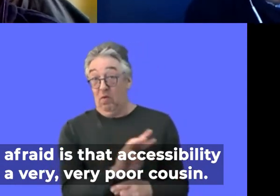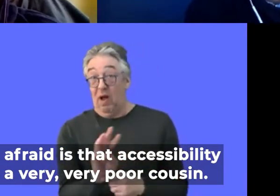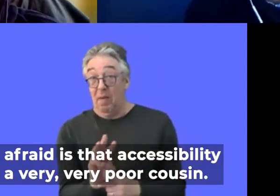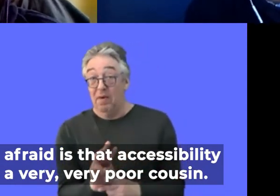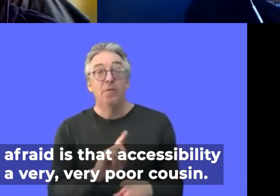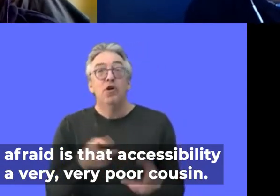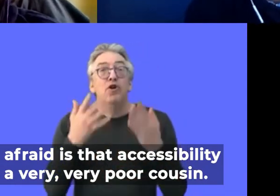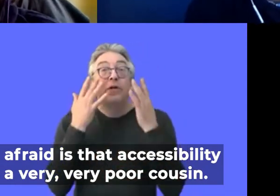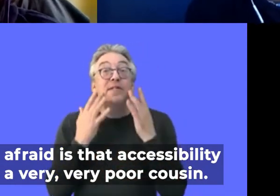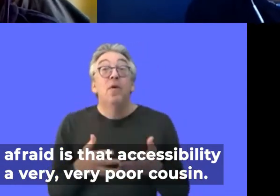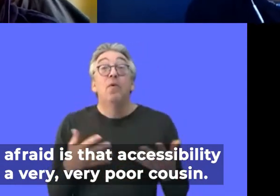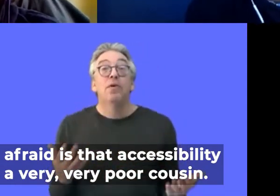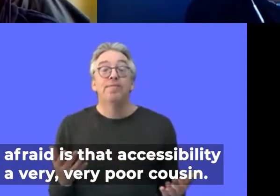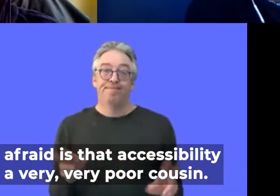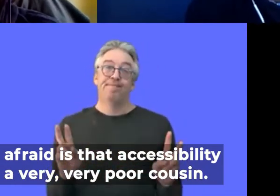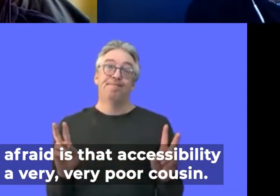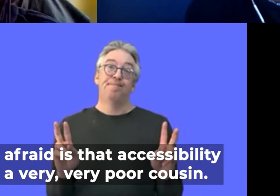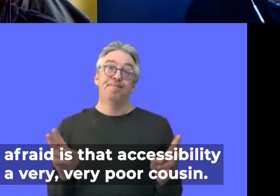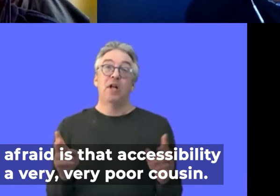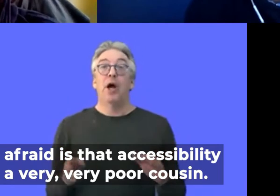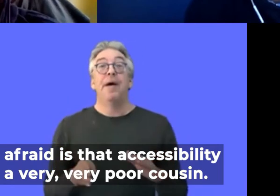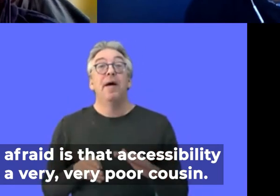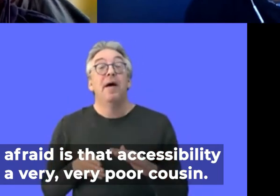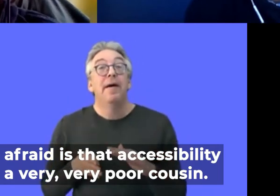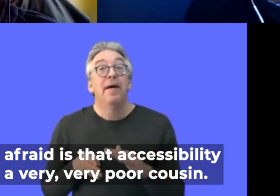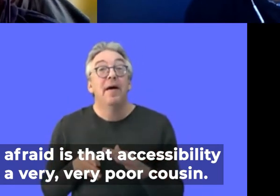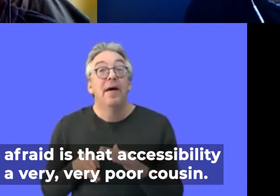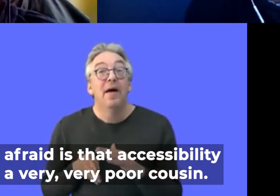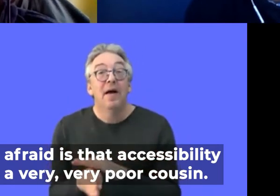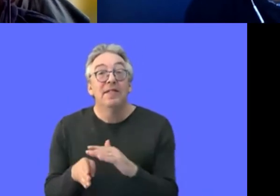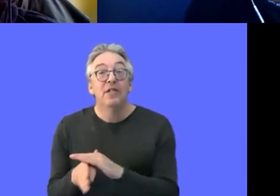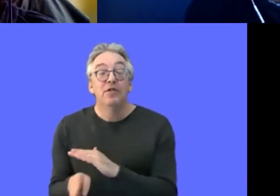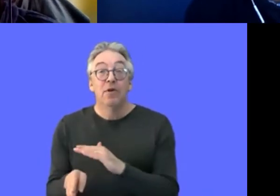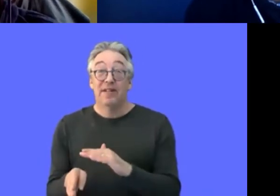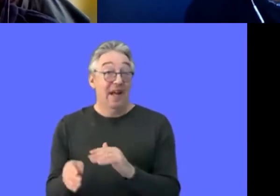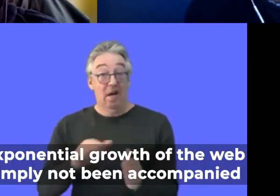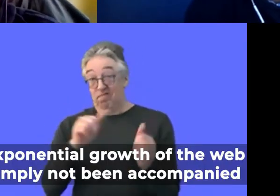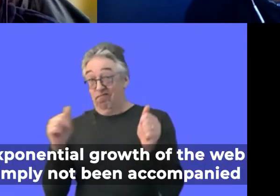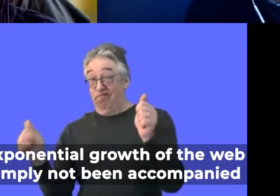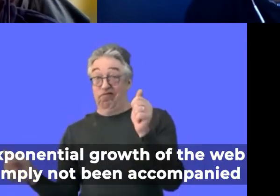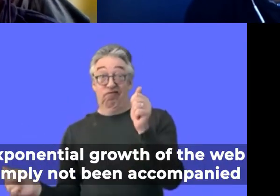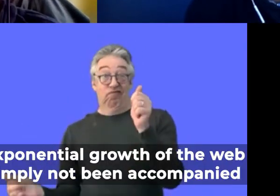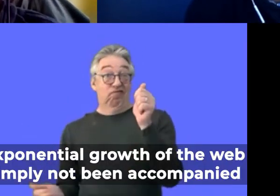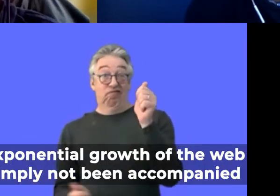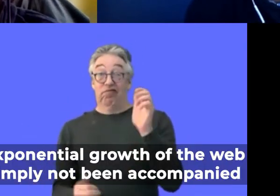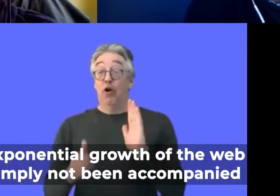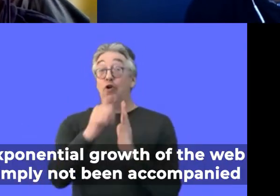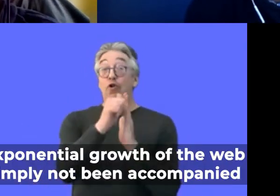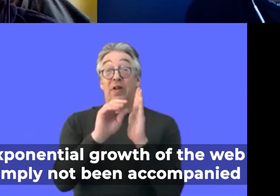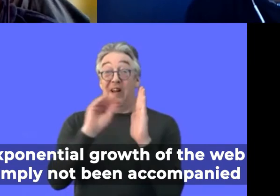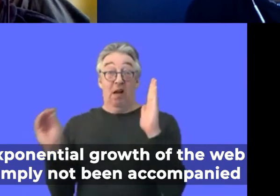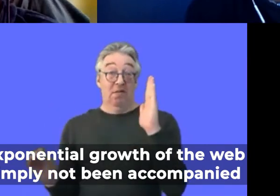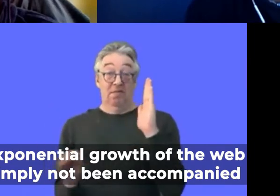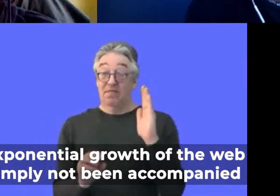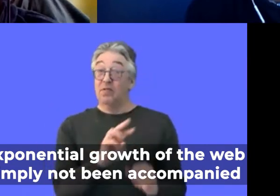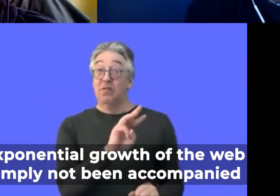that accessibility is a very, very poor cousin indeed. The exponential growth of the web